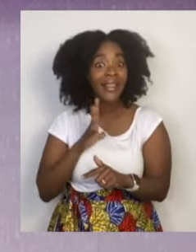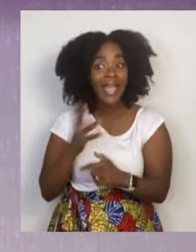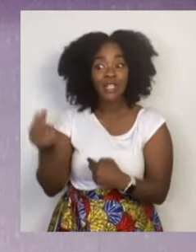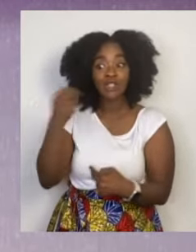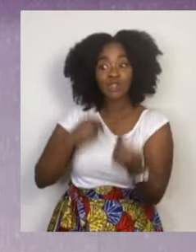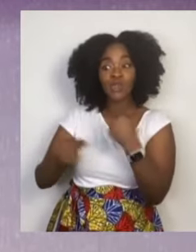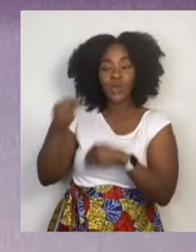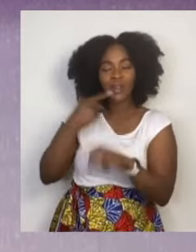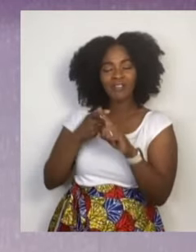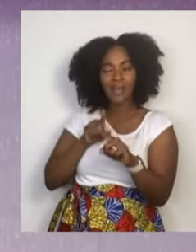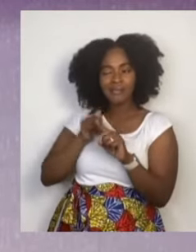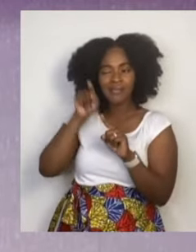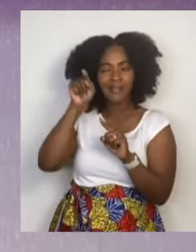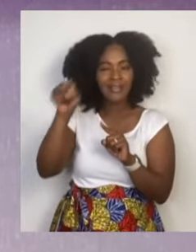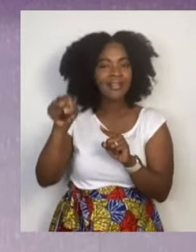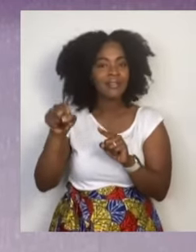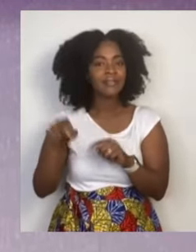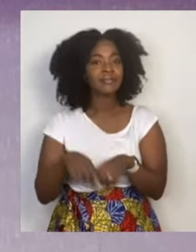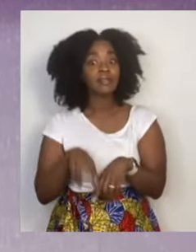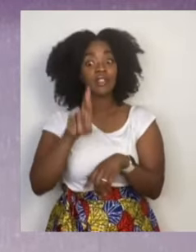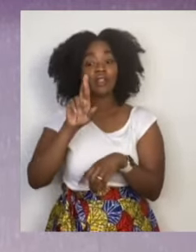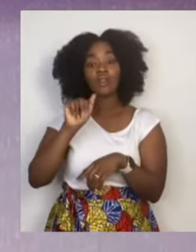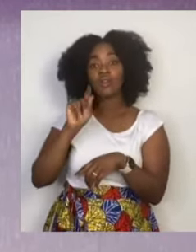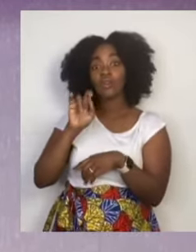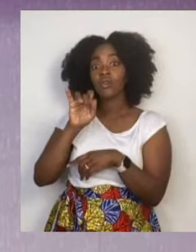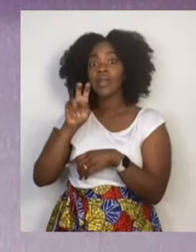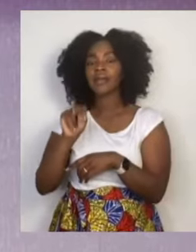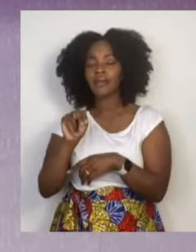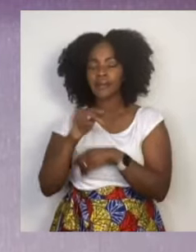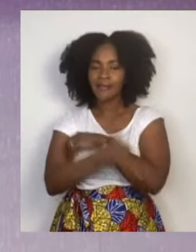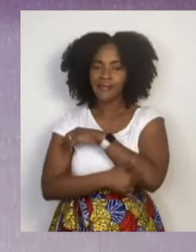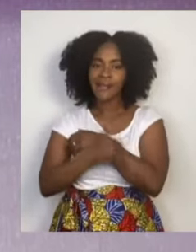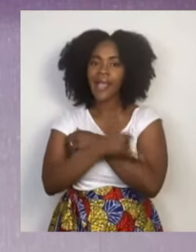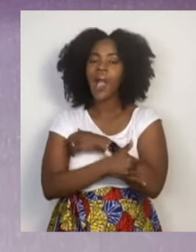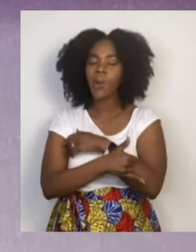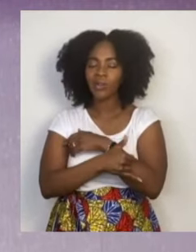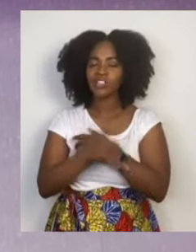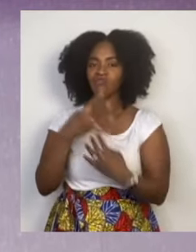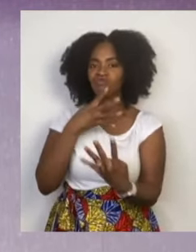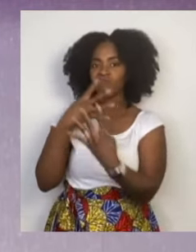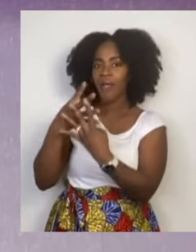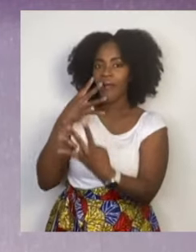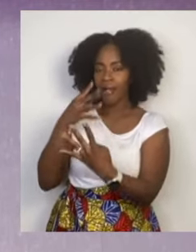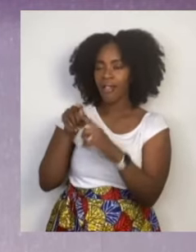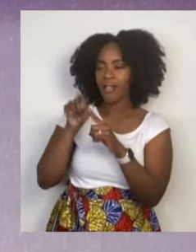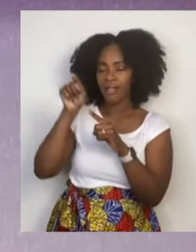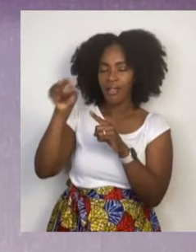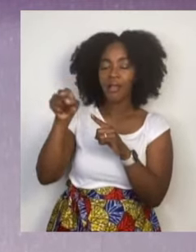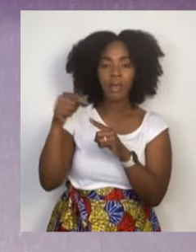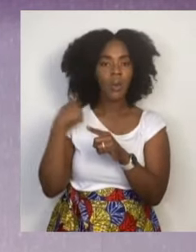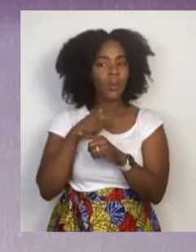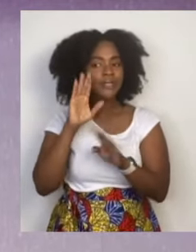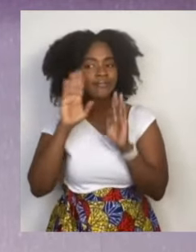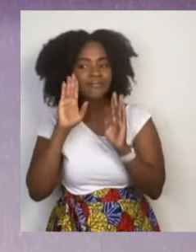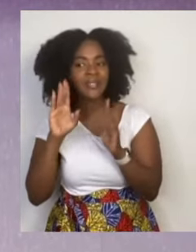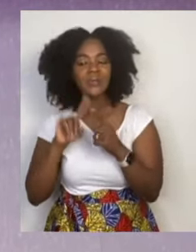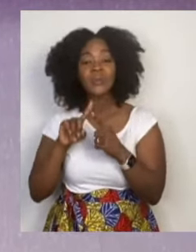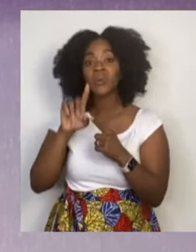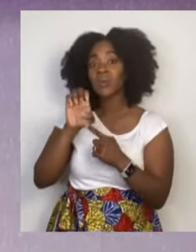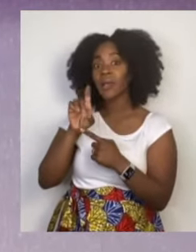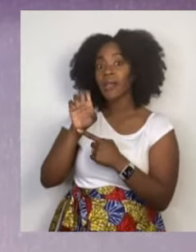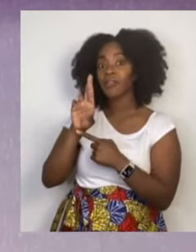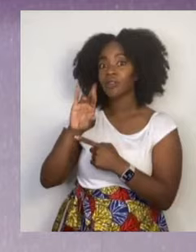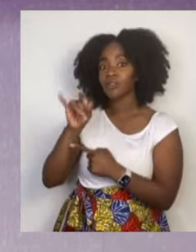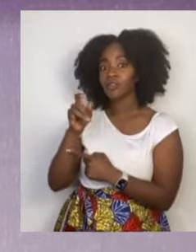County Correctional Facility. We send a shout out to Elder John McClellan, who is there ministering this